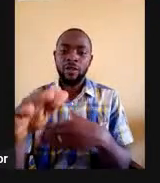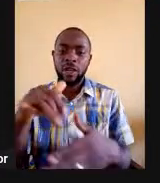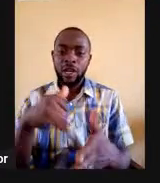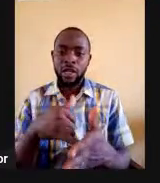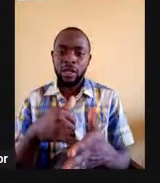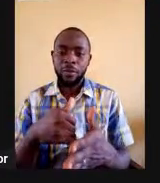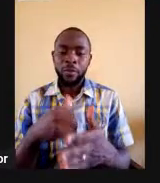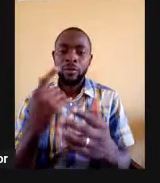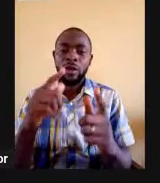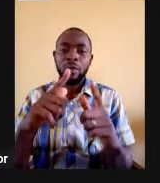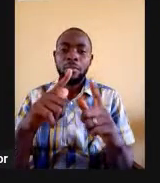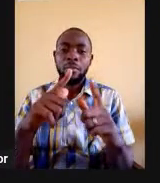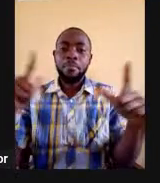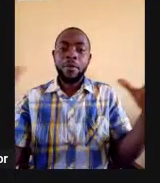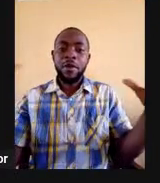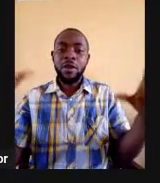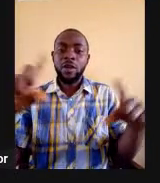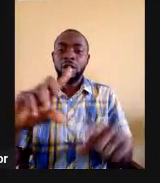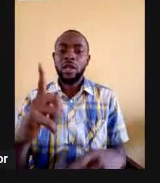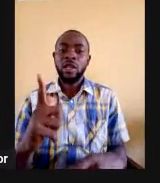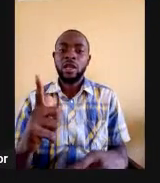Capital letters start with